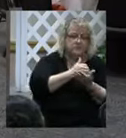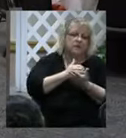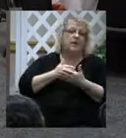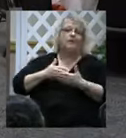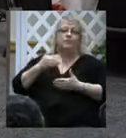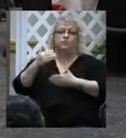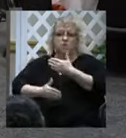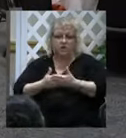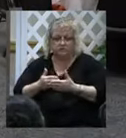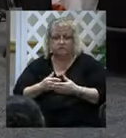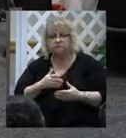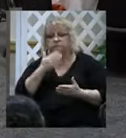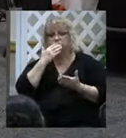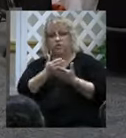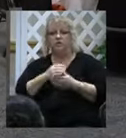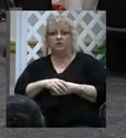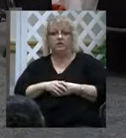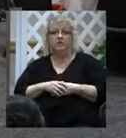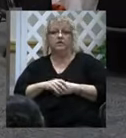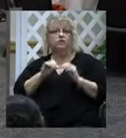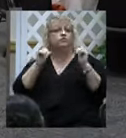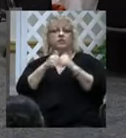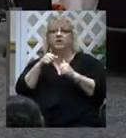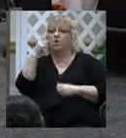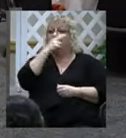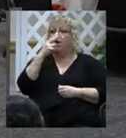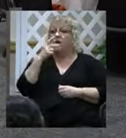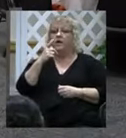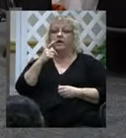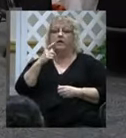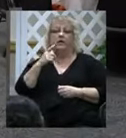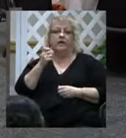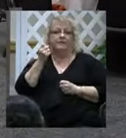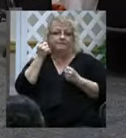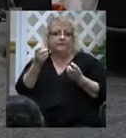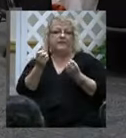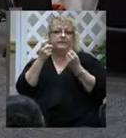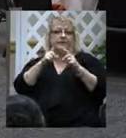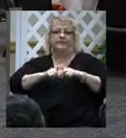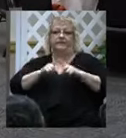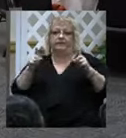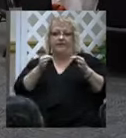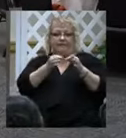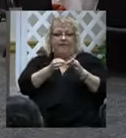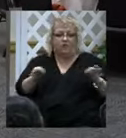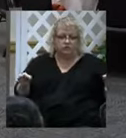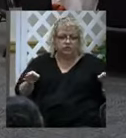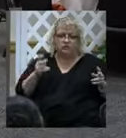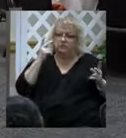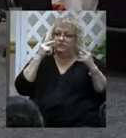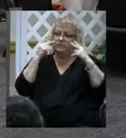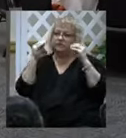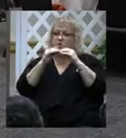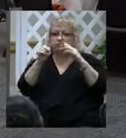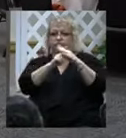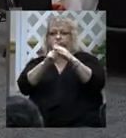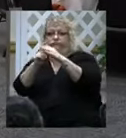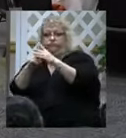I think that's good. I mean, our challenges in Hawaii are a little unique because we have a lot of languages that we're seeing more frequently, maybe